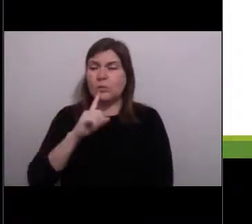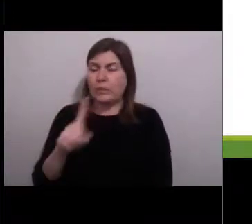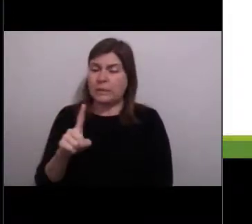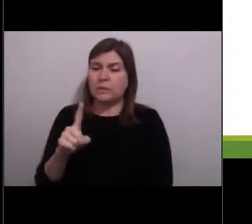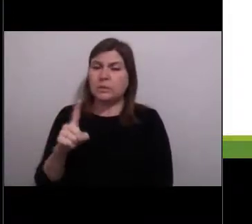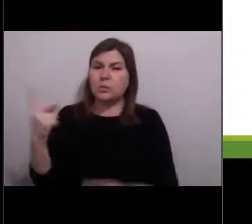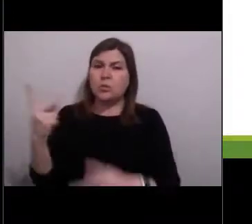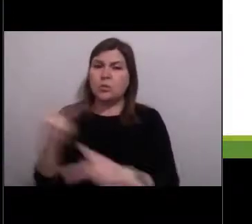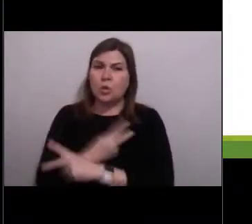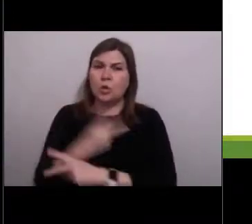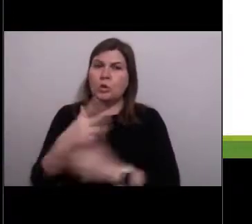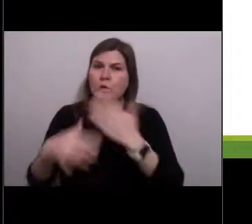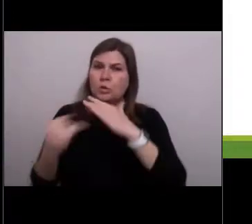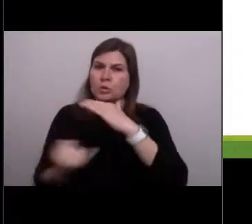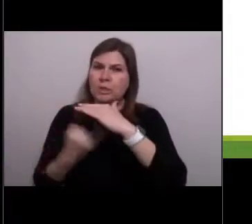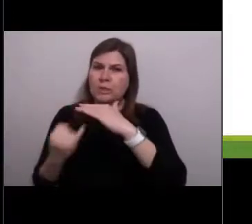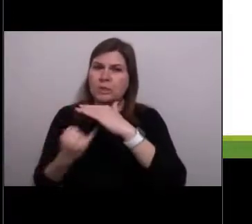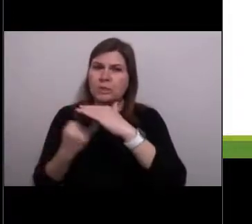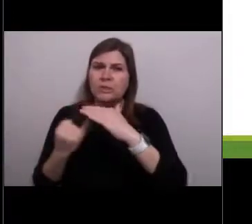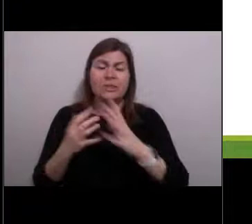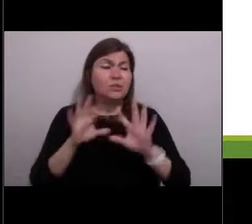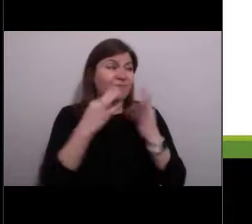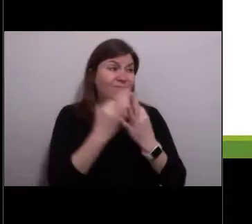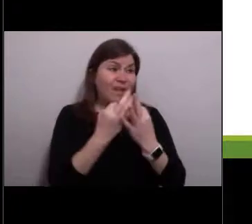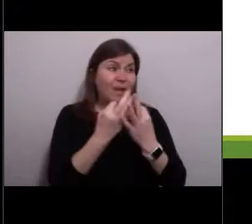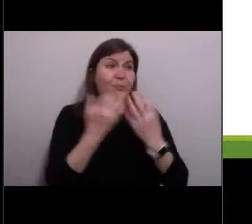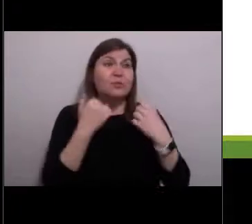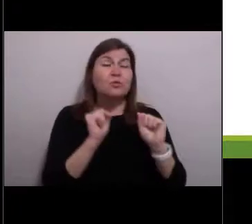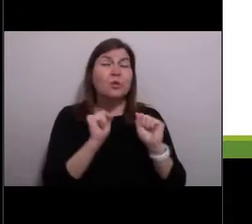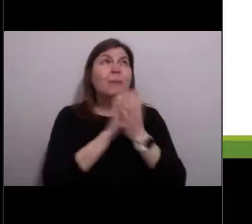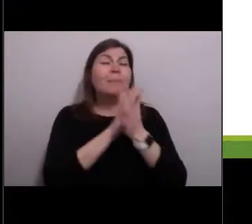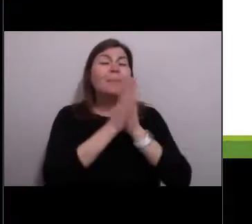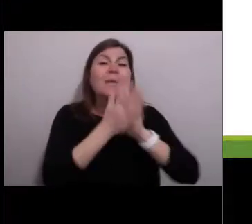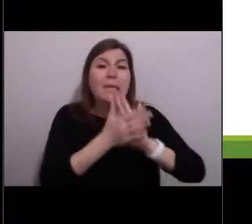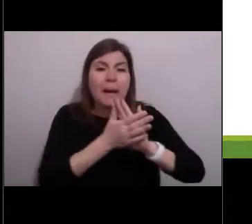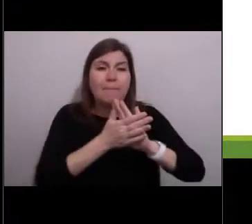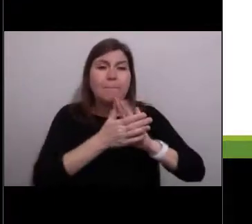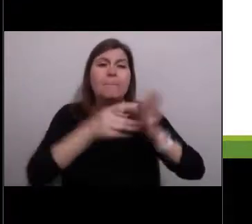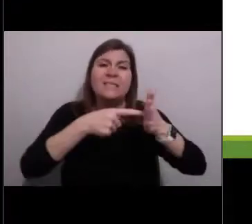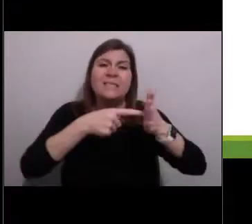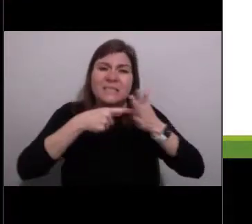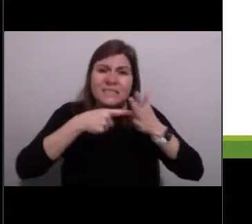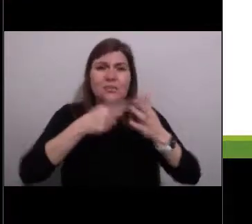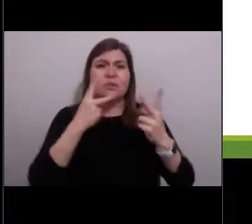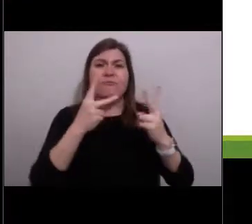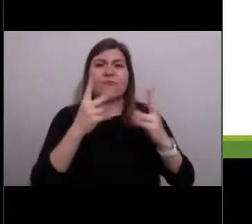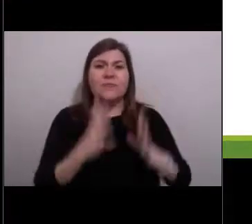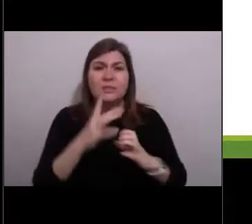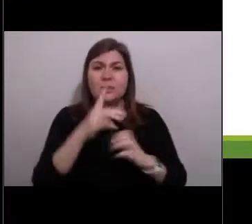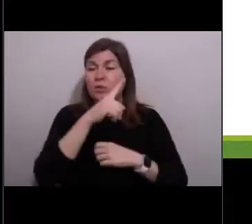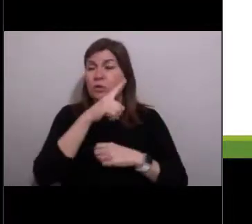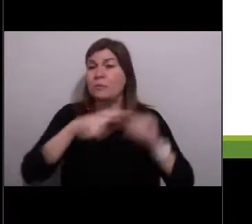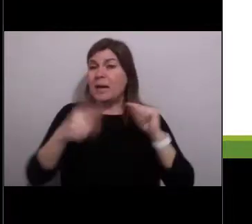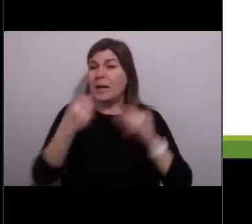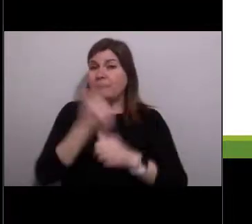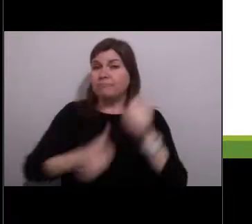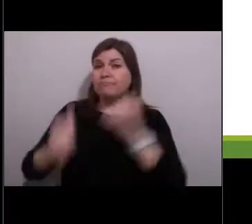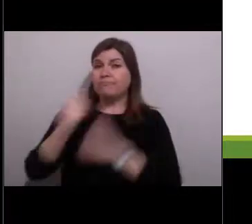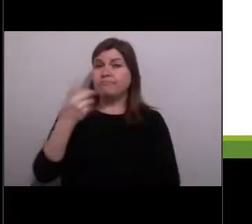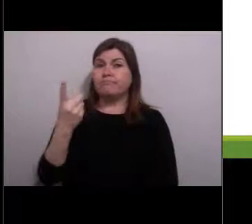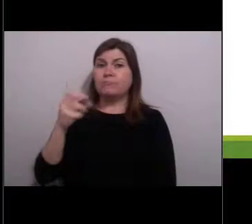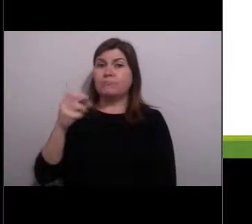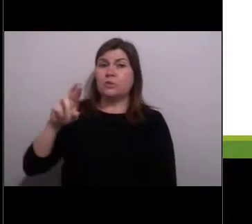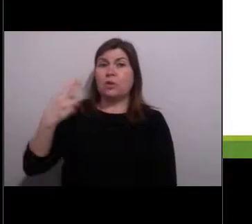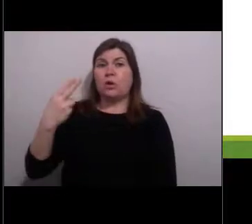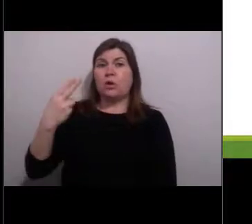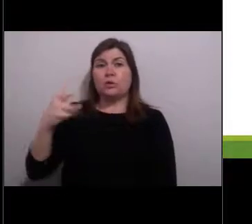become essential visitors or even social visitors. And the Bonnie Henry's edict is interpreted by